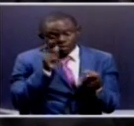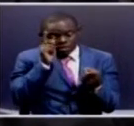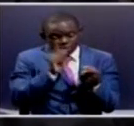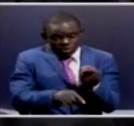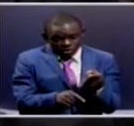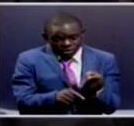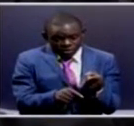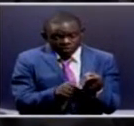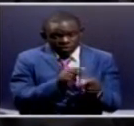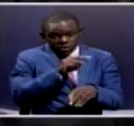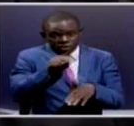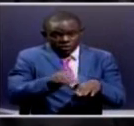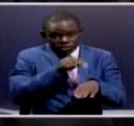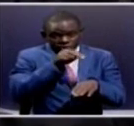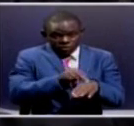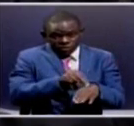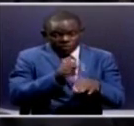the national dialogue.